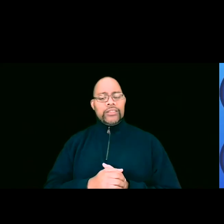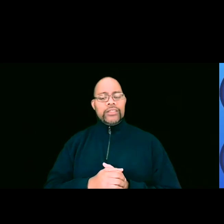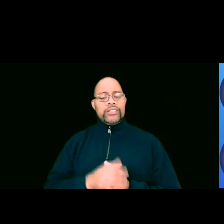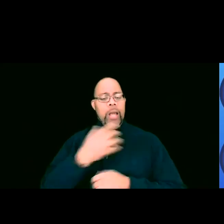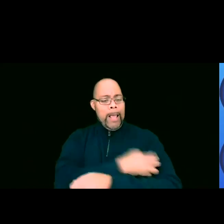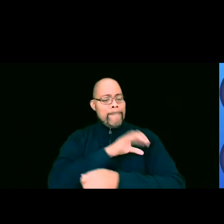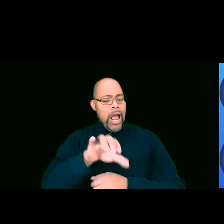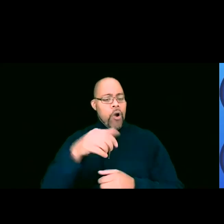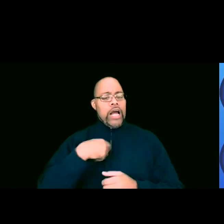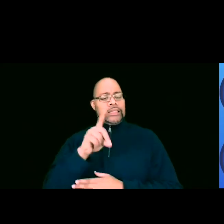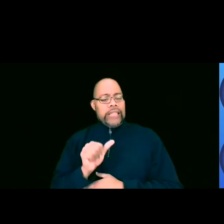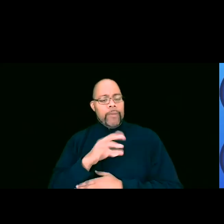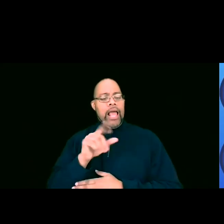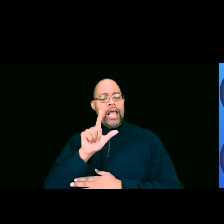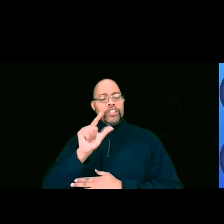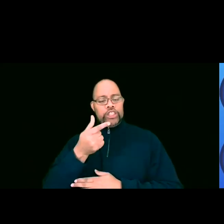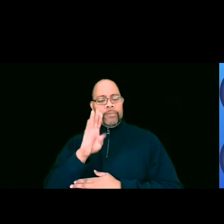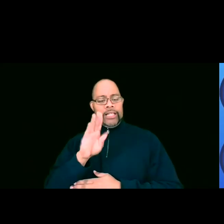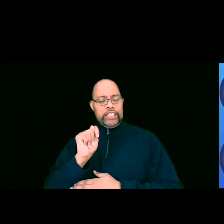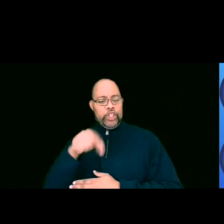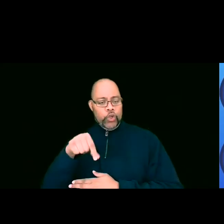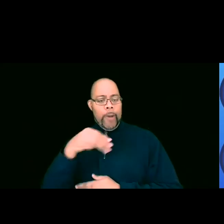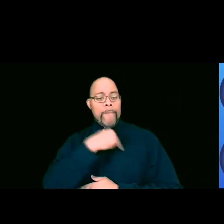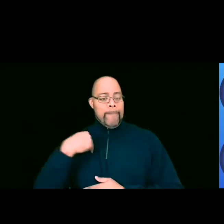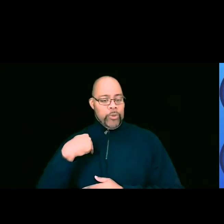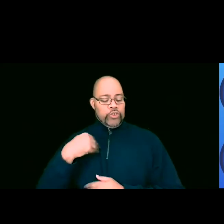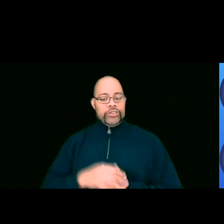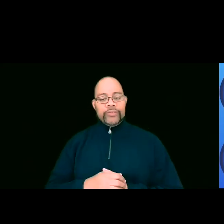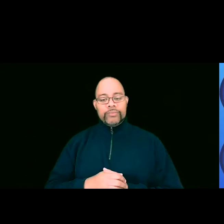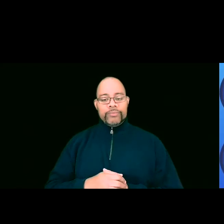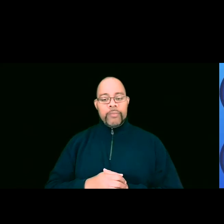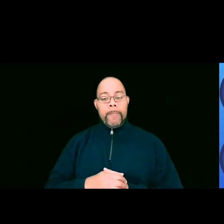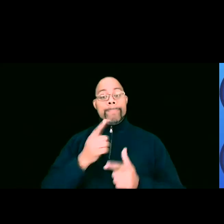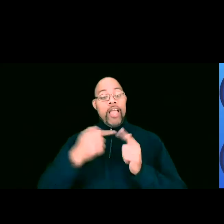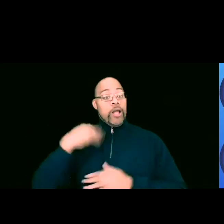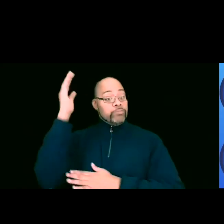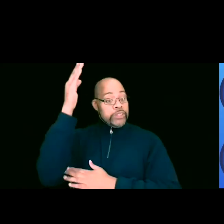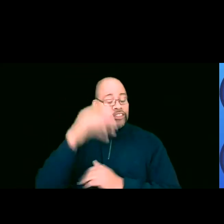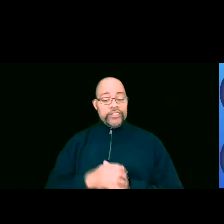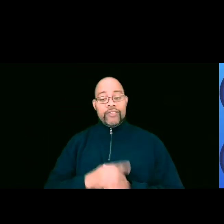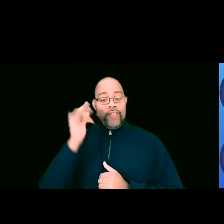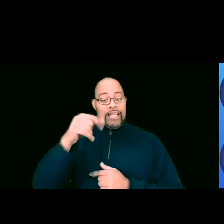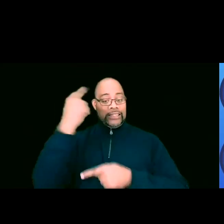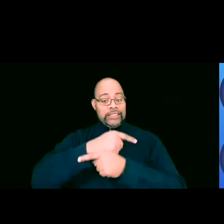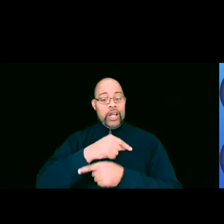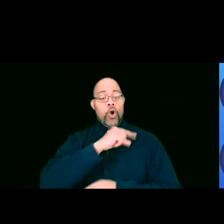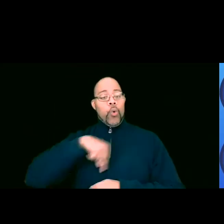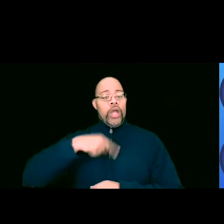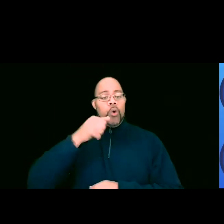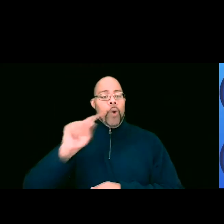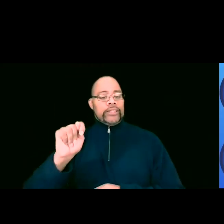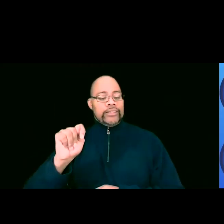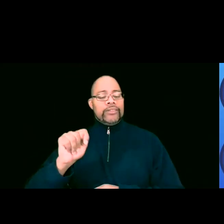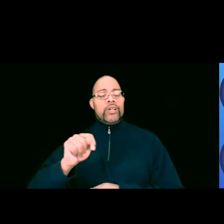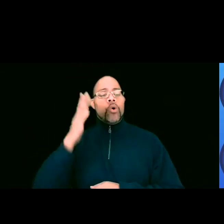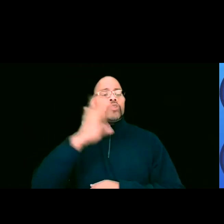our disabled and LGBTQ members of BIMS. And then our keynote speaker for that day is going to be Queen Quet, and she's going to be